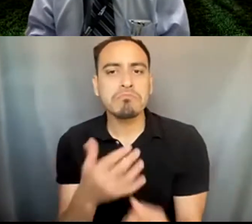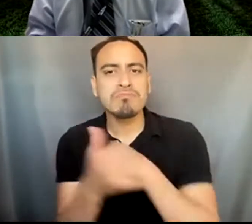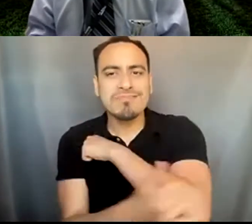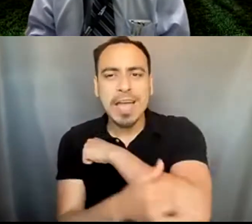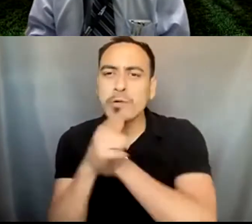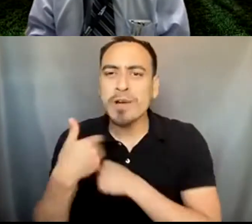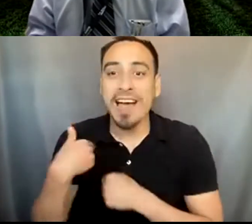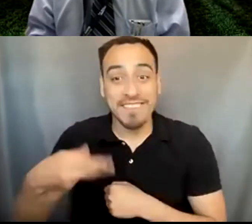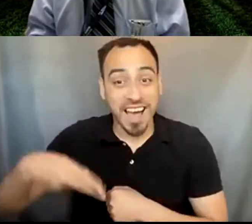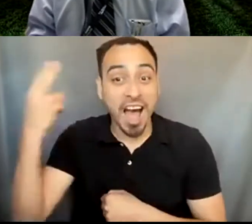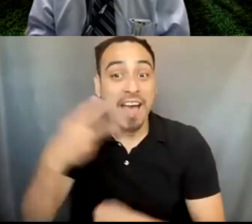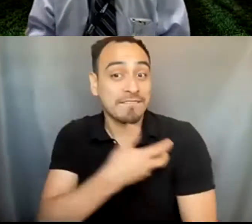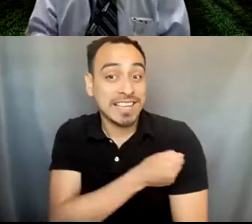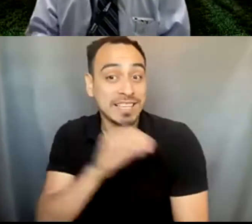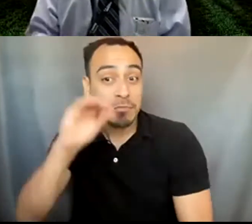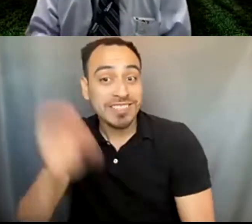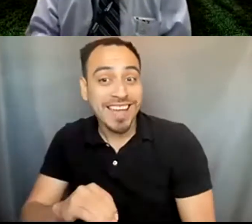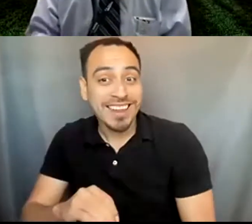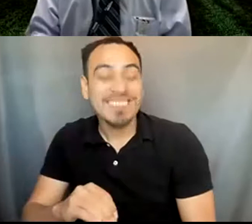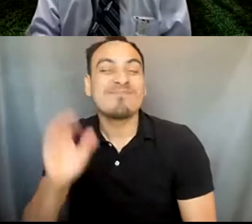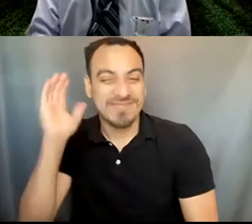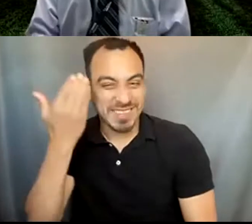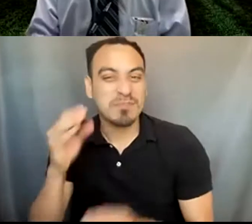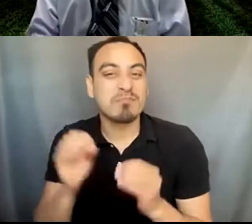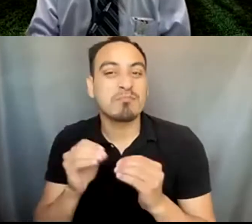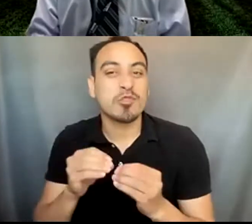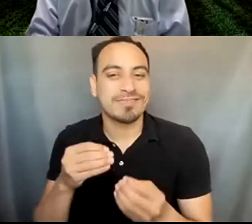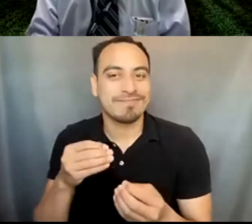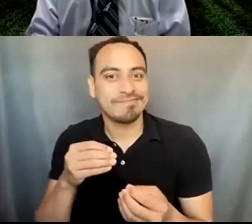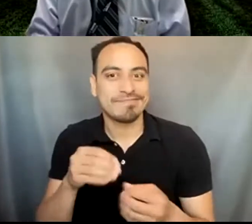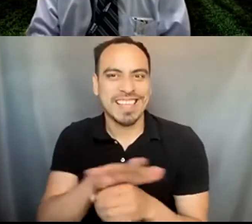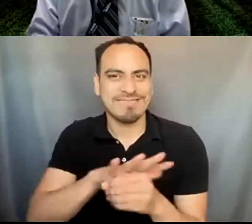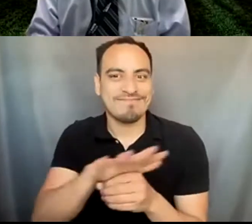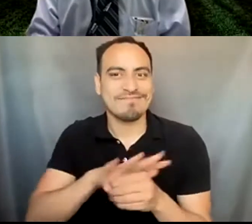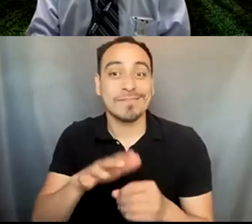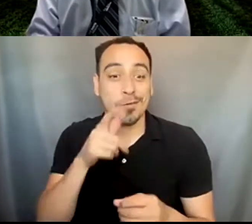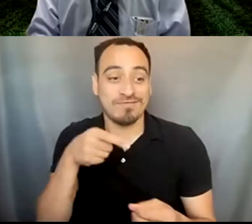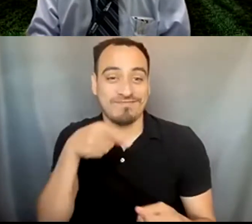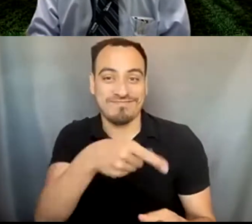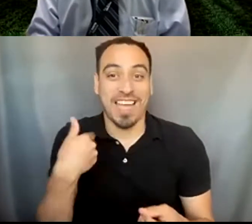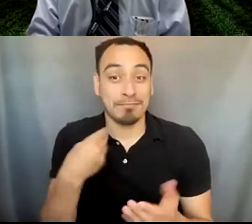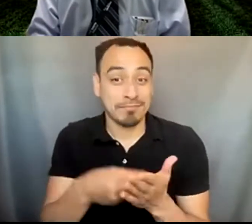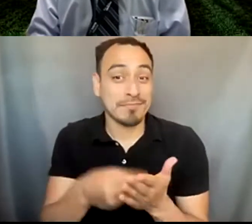to be the wealthier counties, such as Bay Area. And there are multiple factors